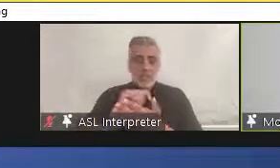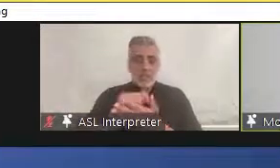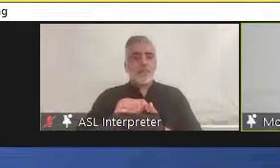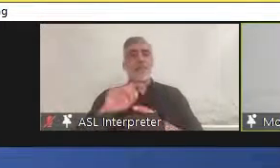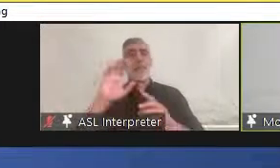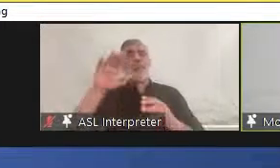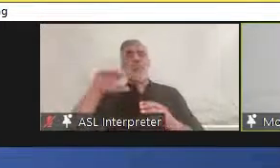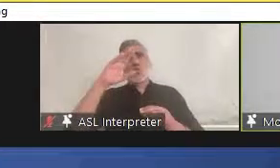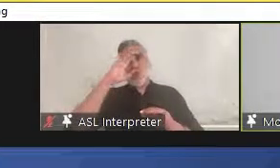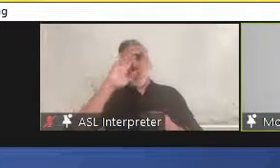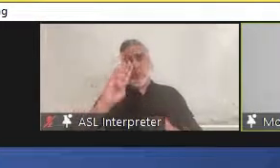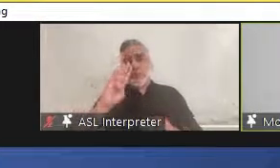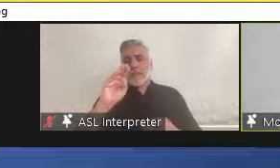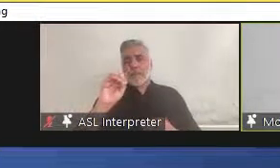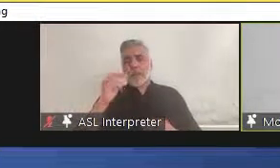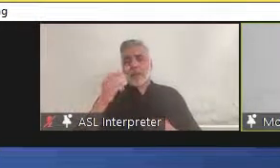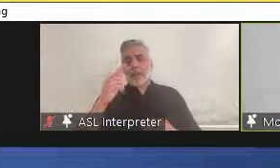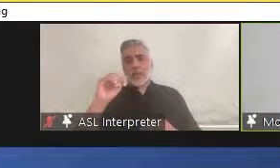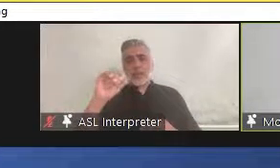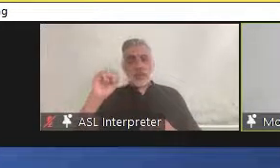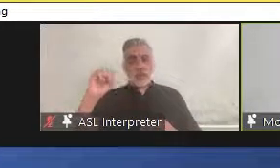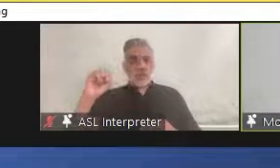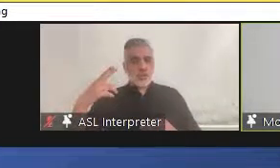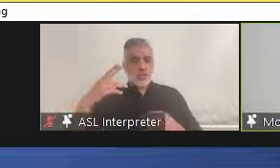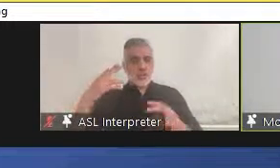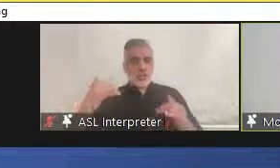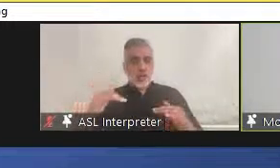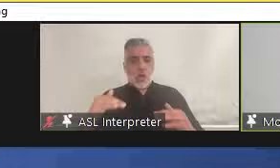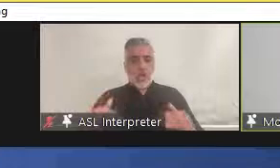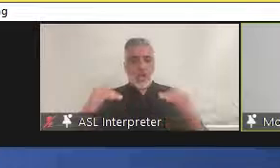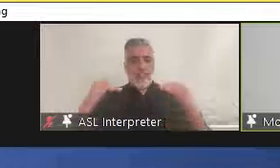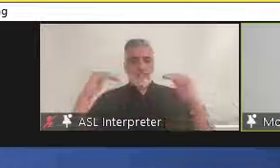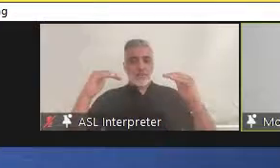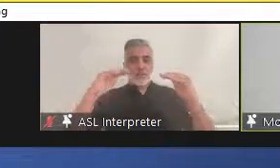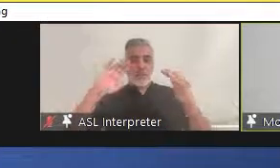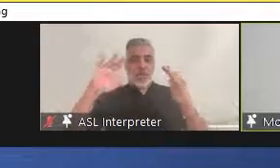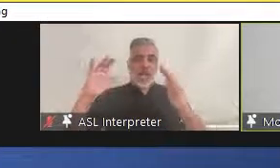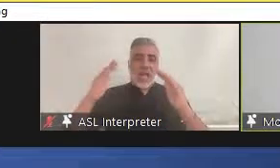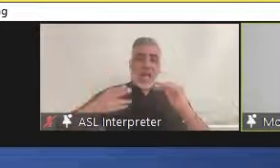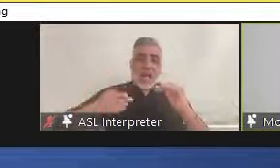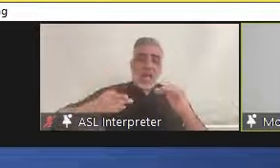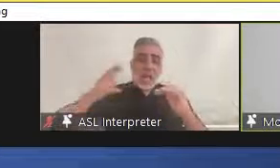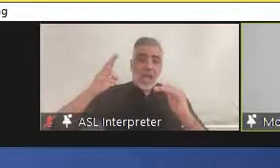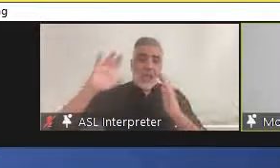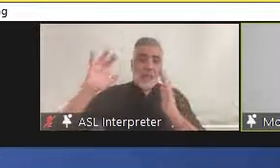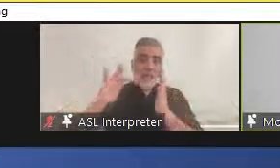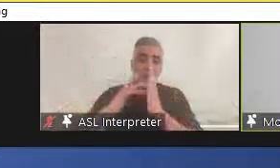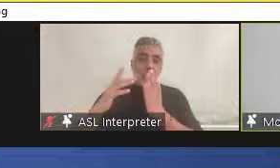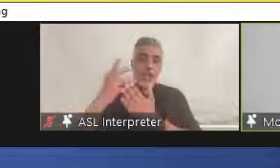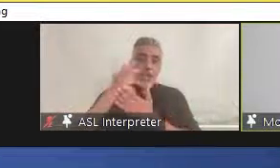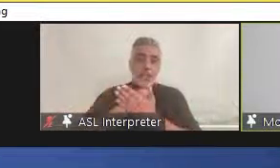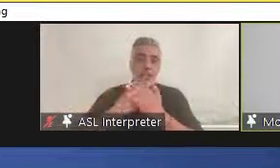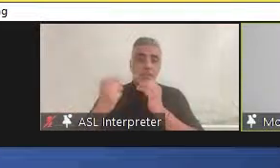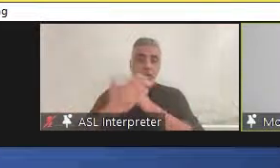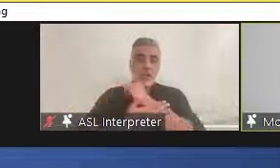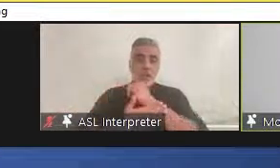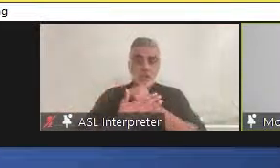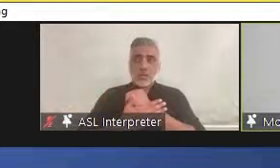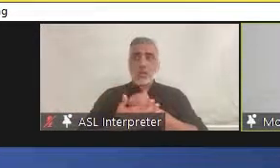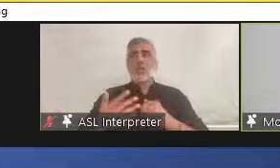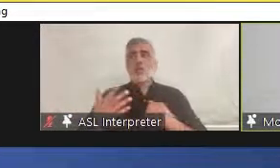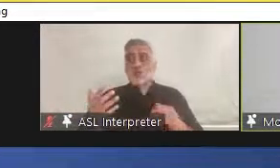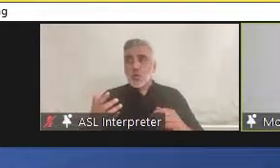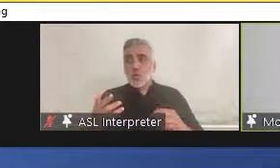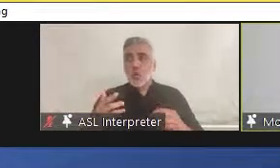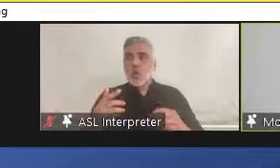is now elevating to the higher middle income country. And as far as DG target, also government